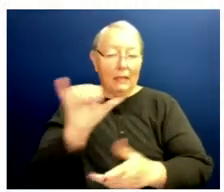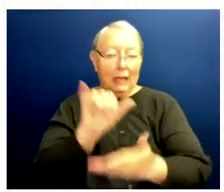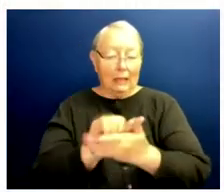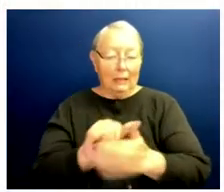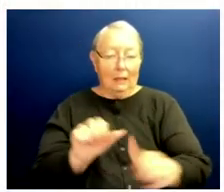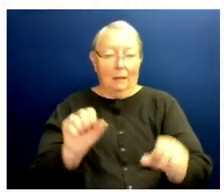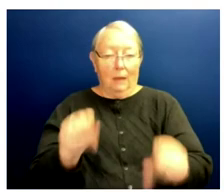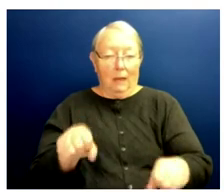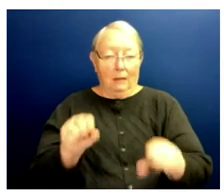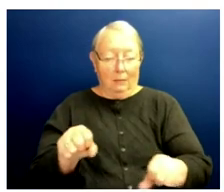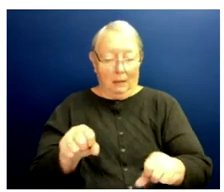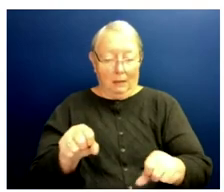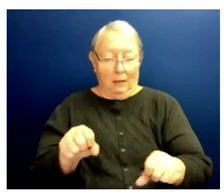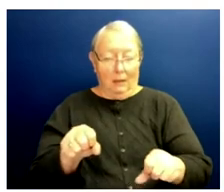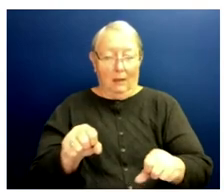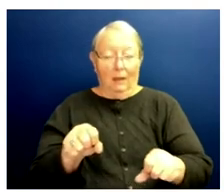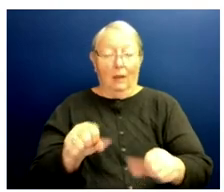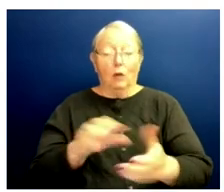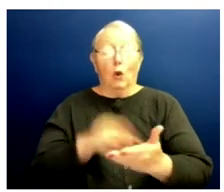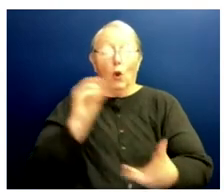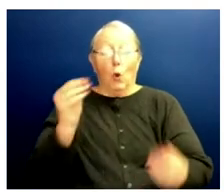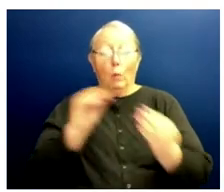visit